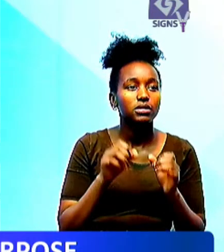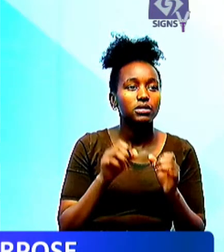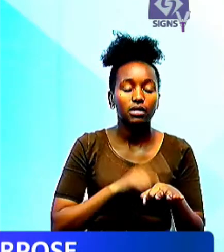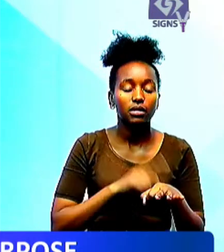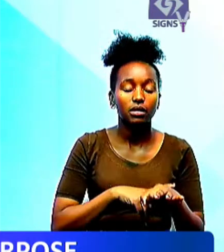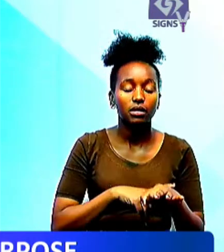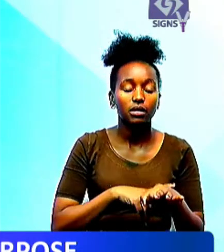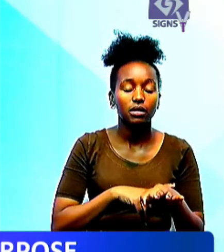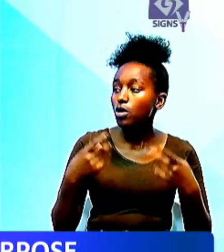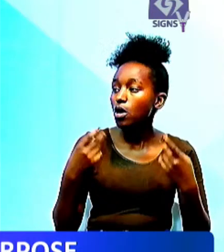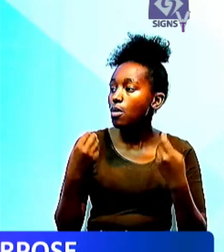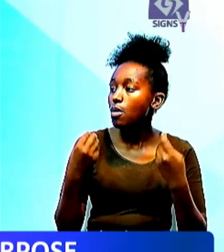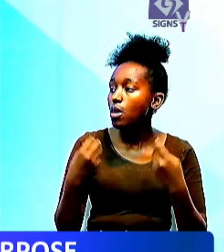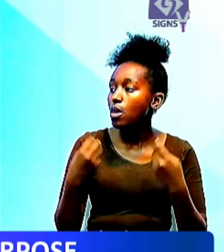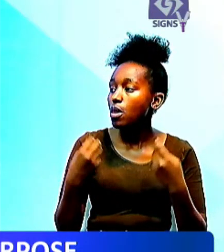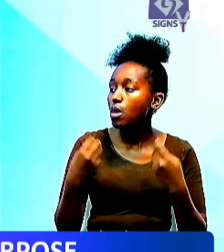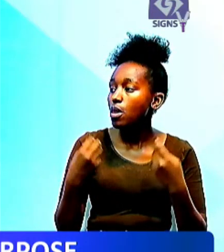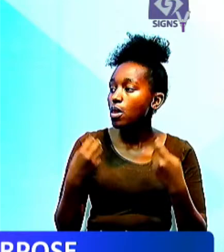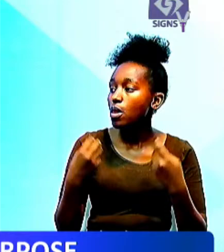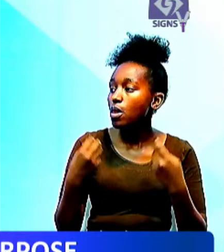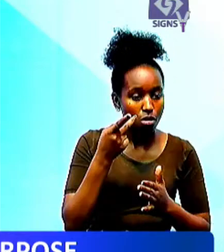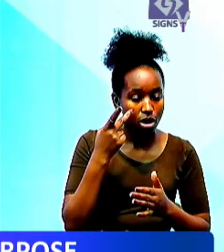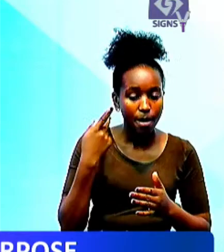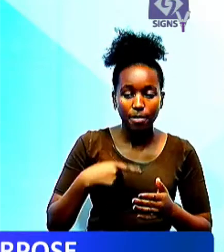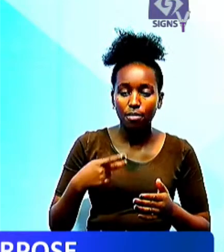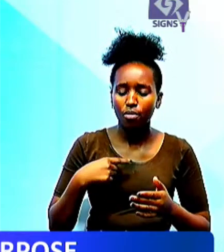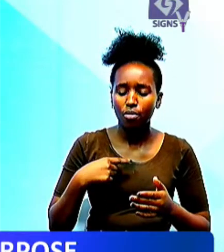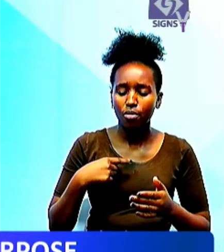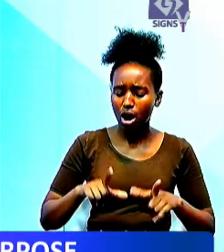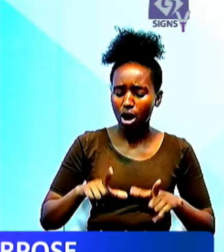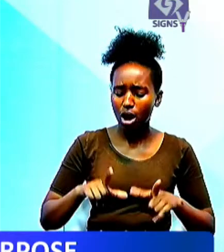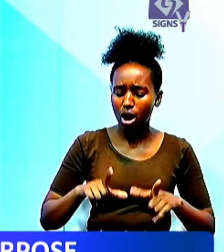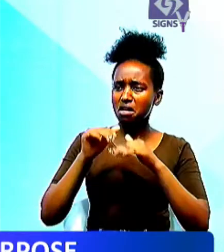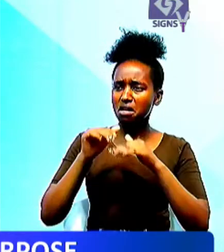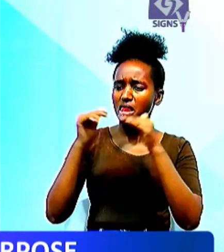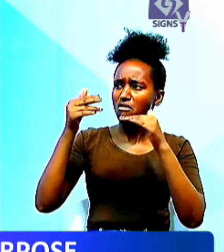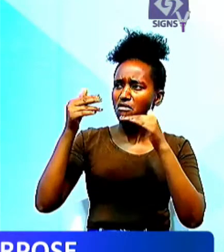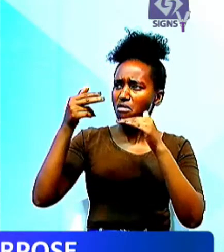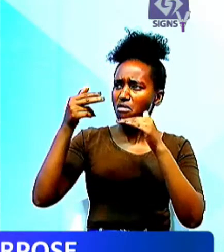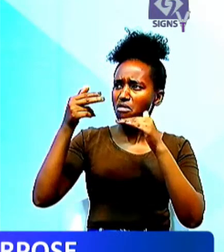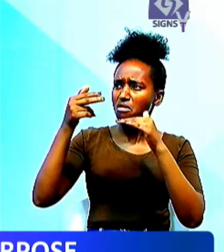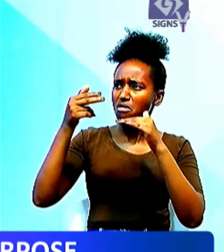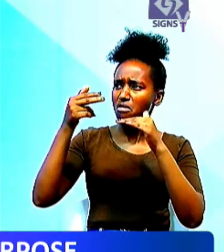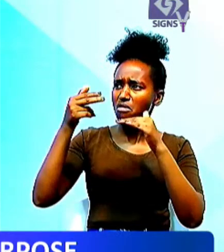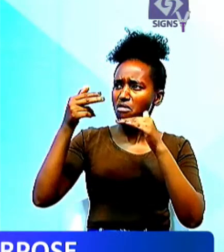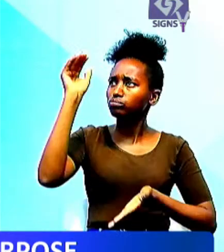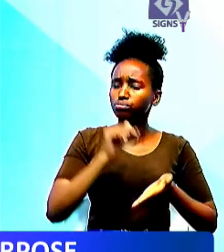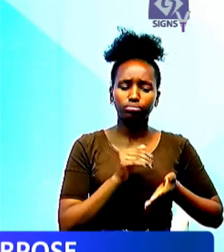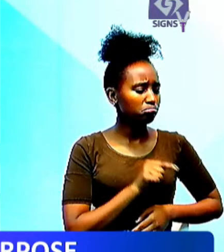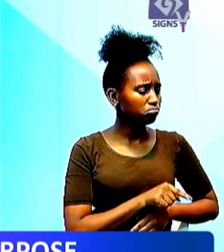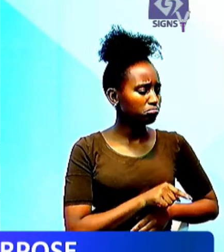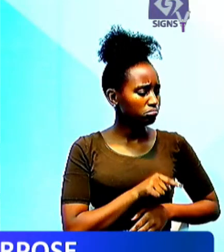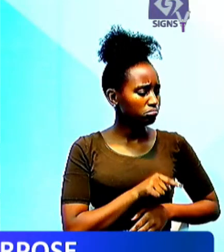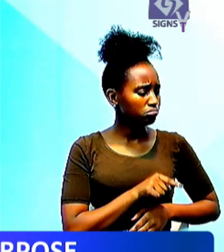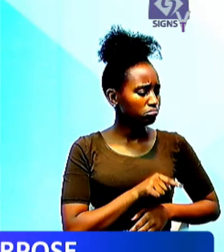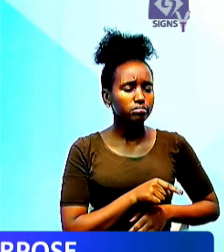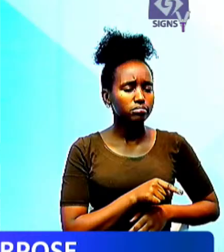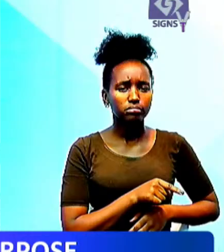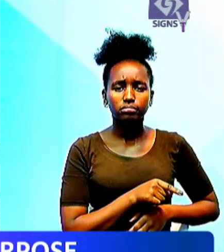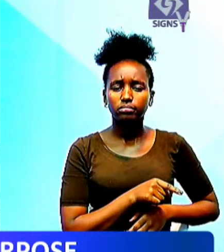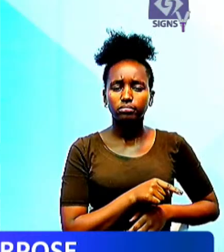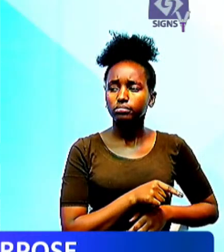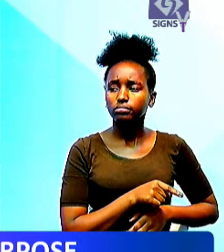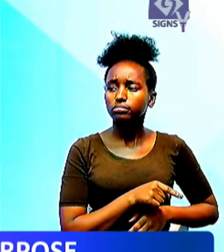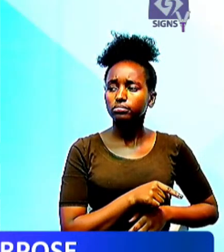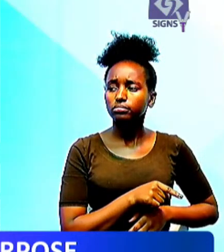saw people moving from high-end estate to where their pockets, where they could afford.